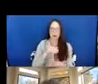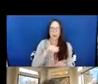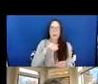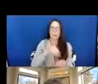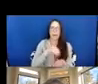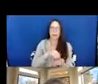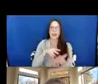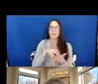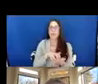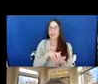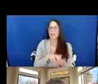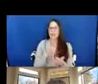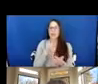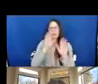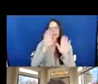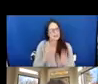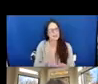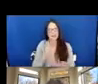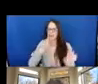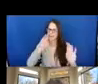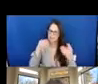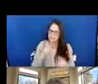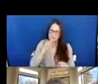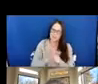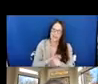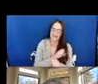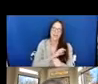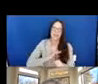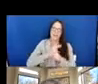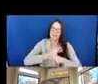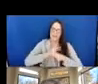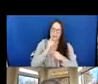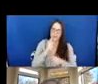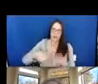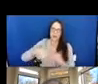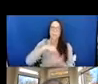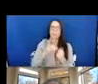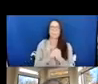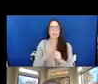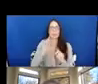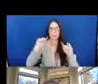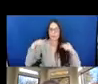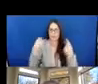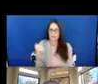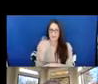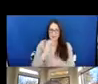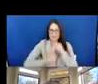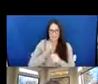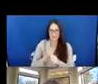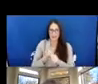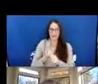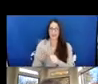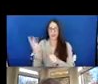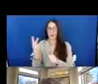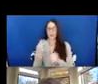amazing and dedicated staff care for them. For the last 18 years, we have brought water to our